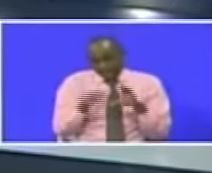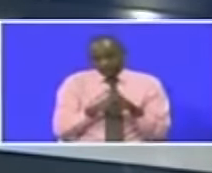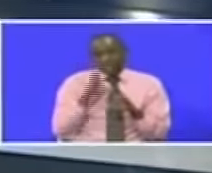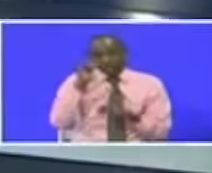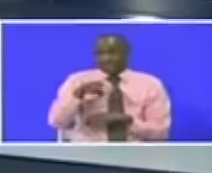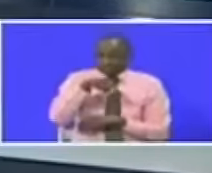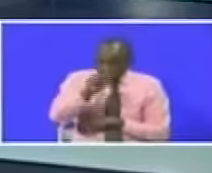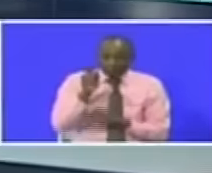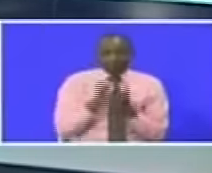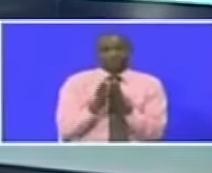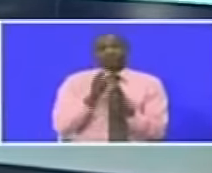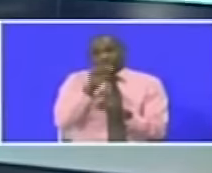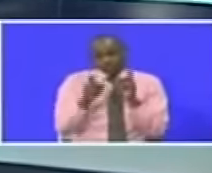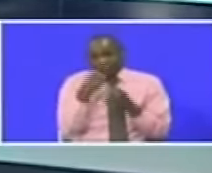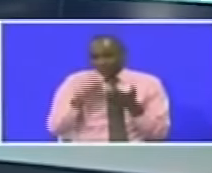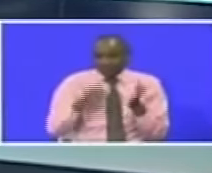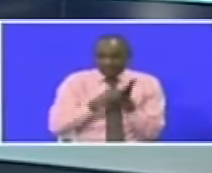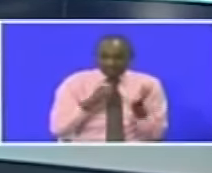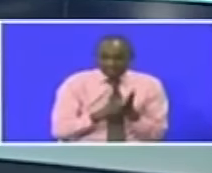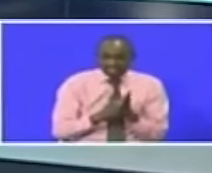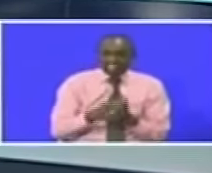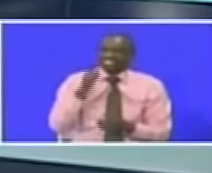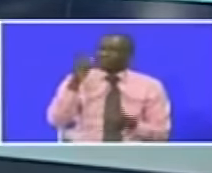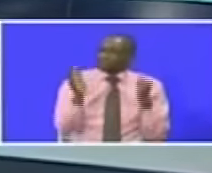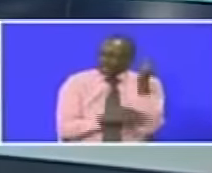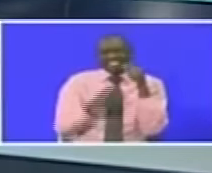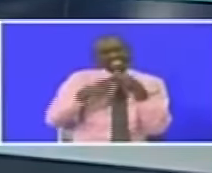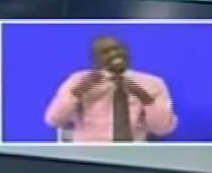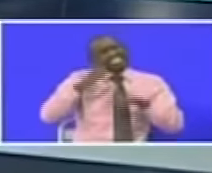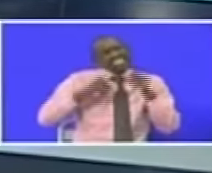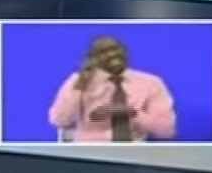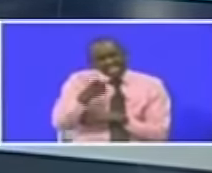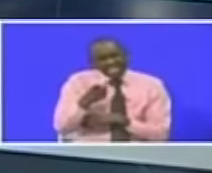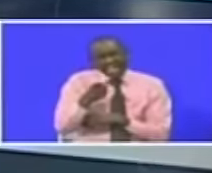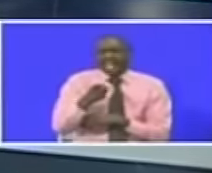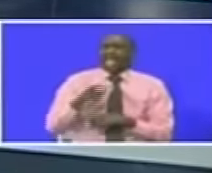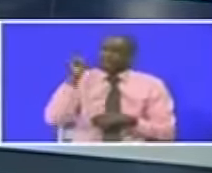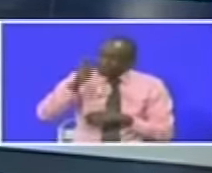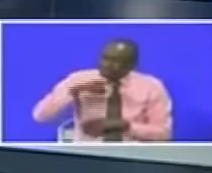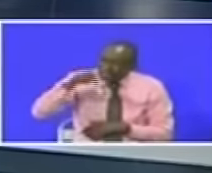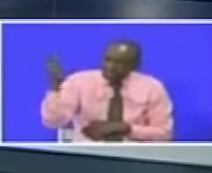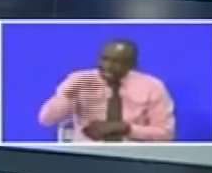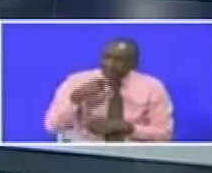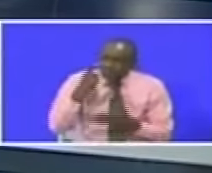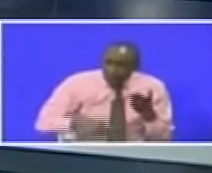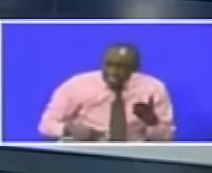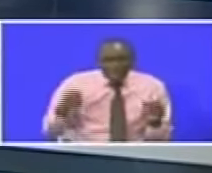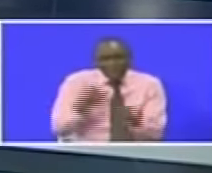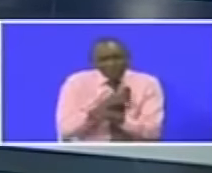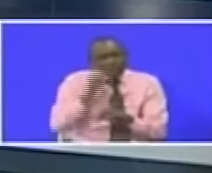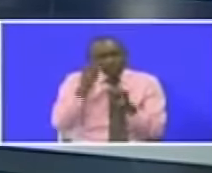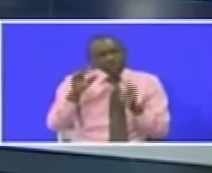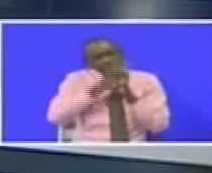who was on tonight, Joe Mutambo, says, too bad that 6 years down the line, a whole legislature can't see or feel the fruits of the